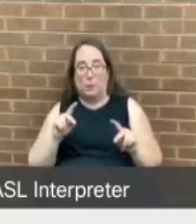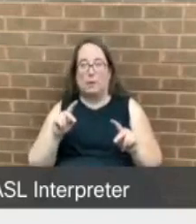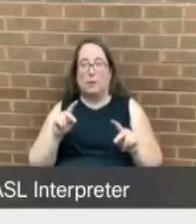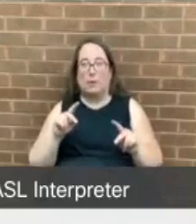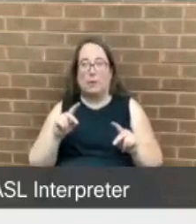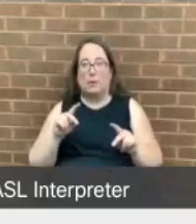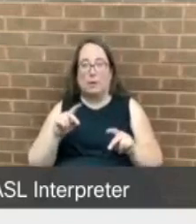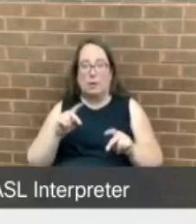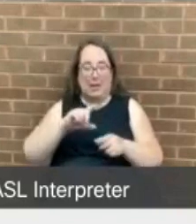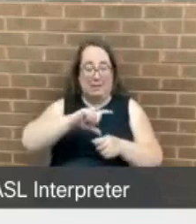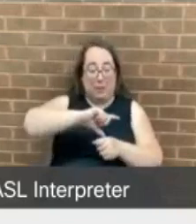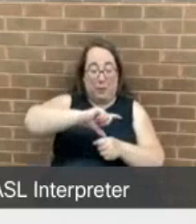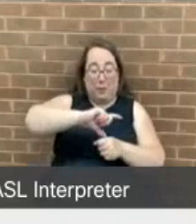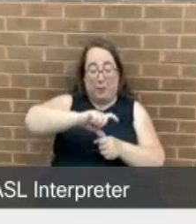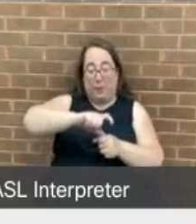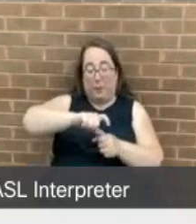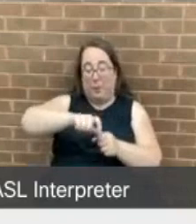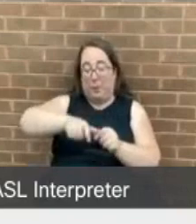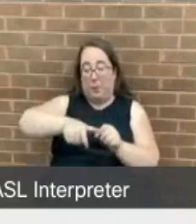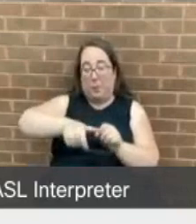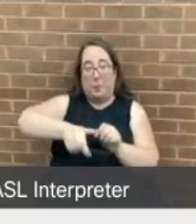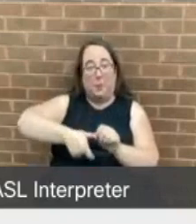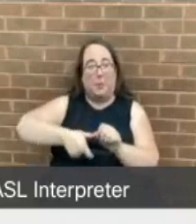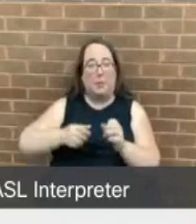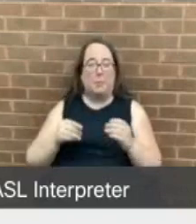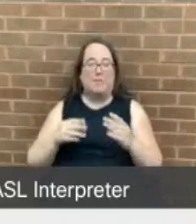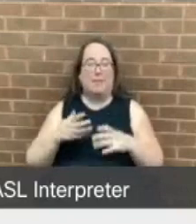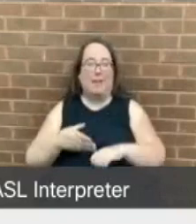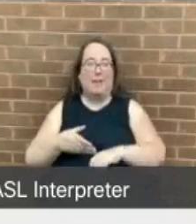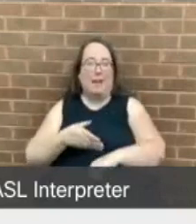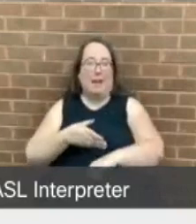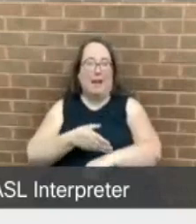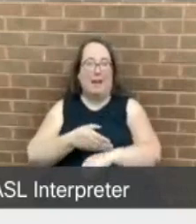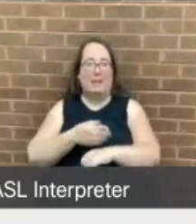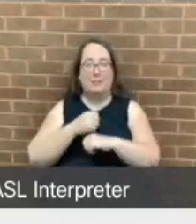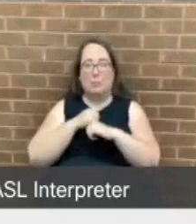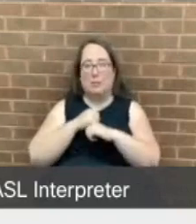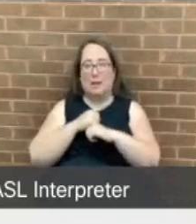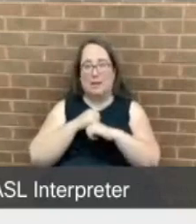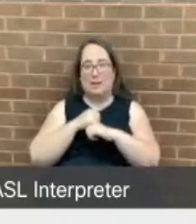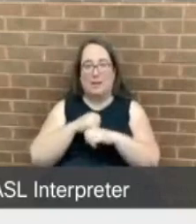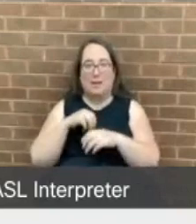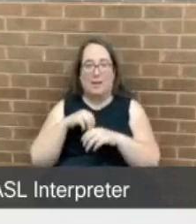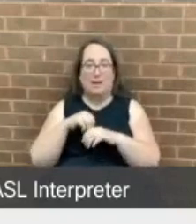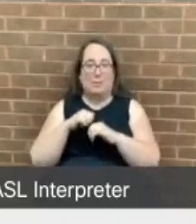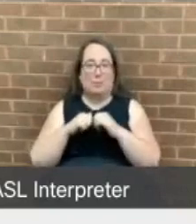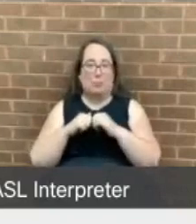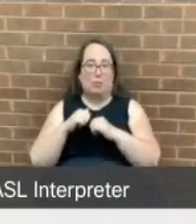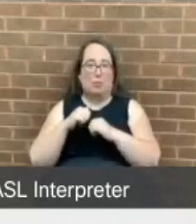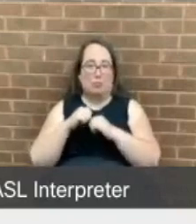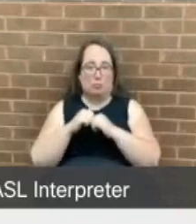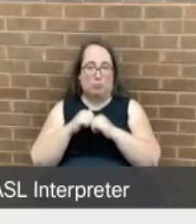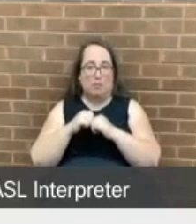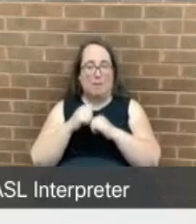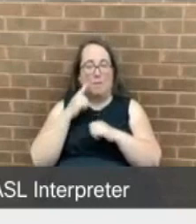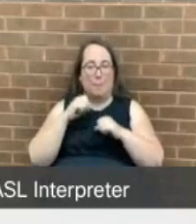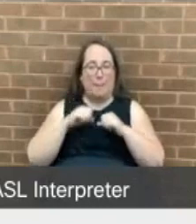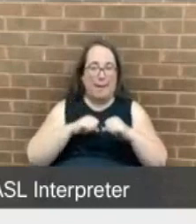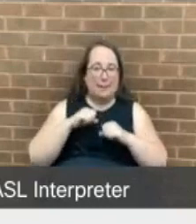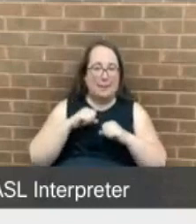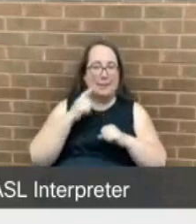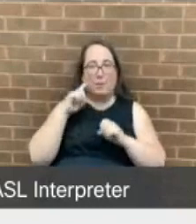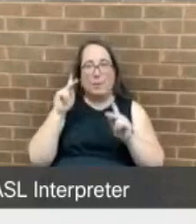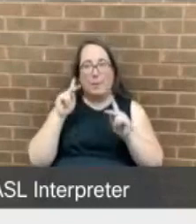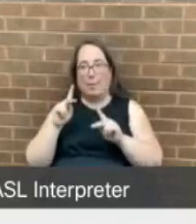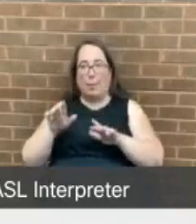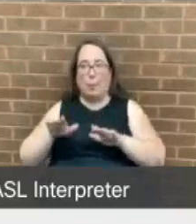that network radius around that station and provide enhanced, protected infrastructure for bikes and pedestrians, you're able to